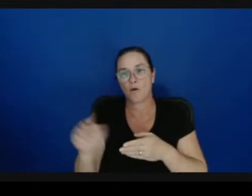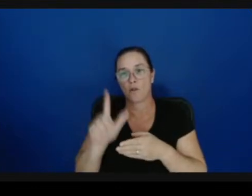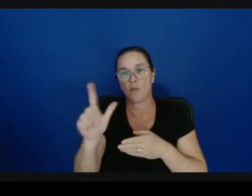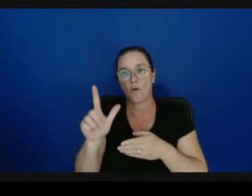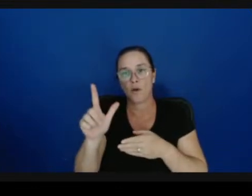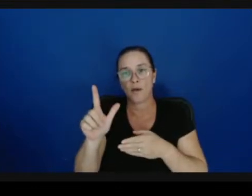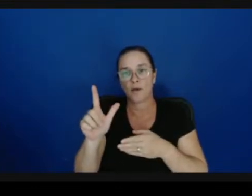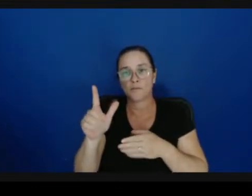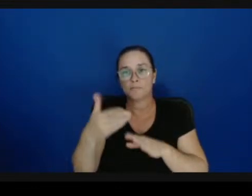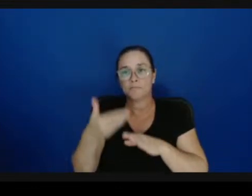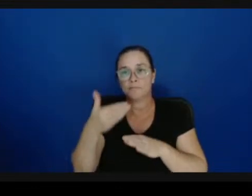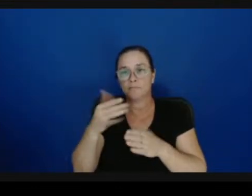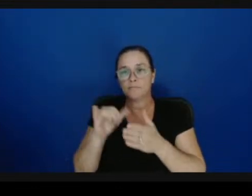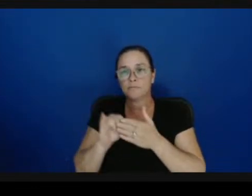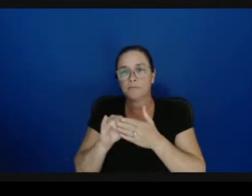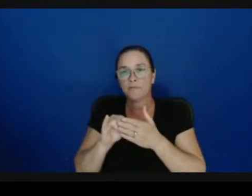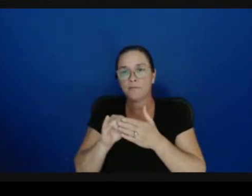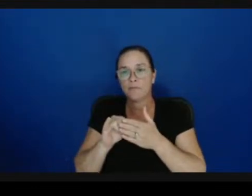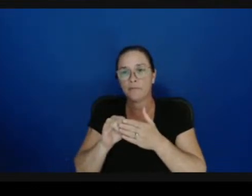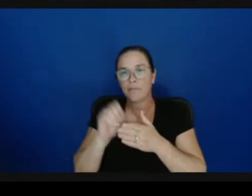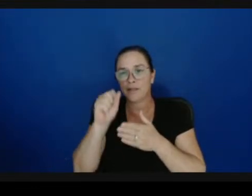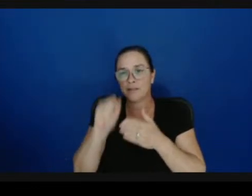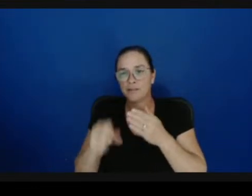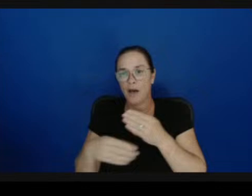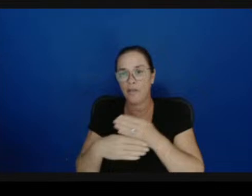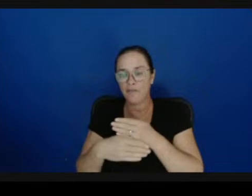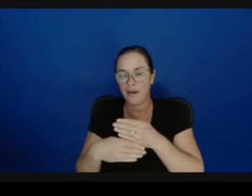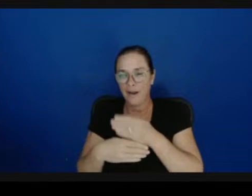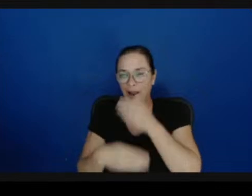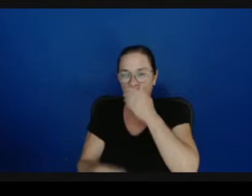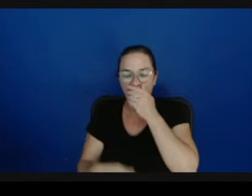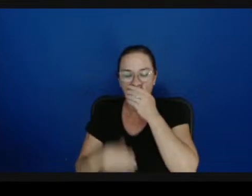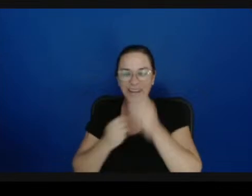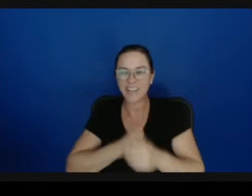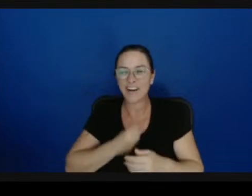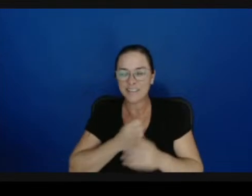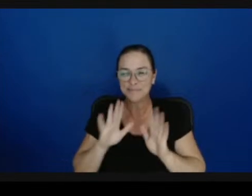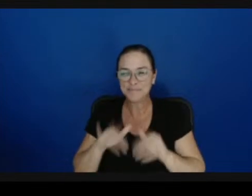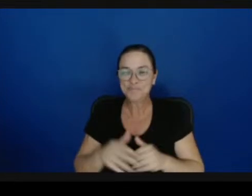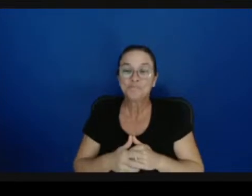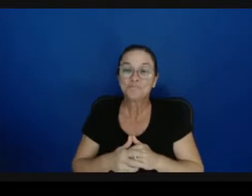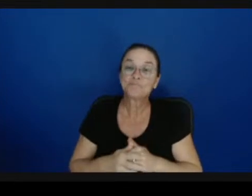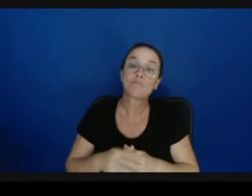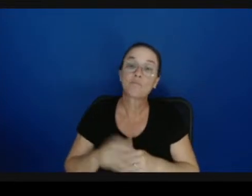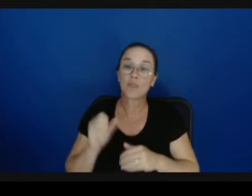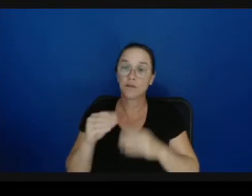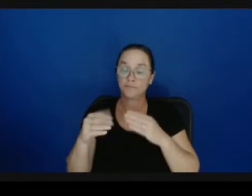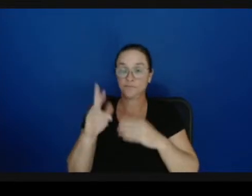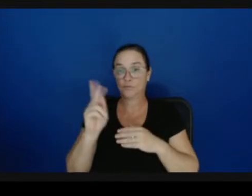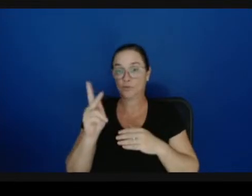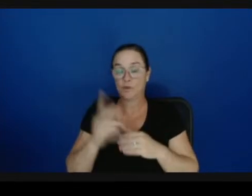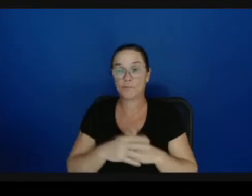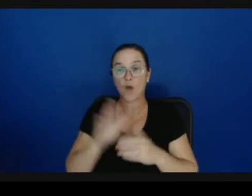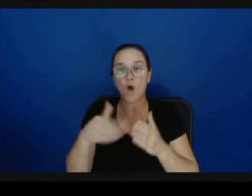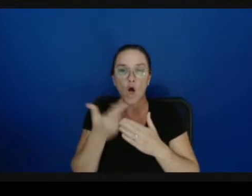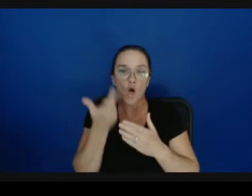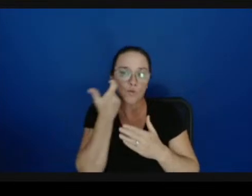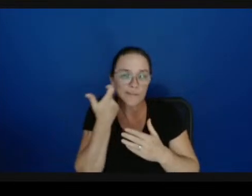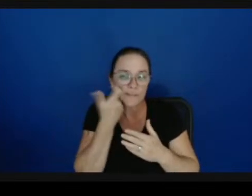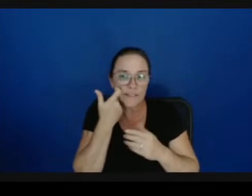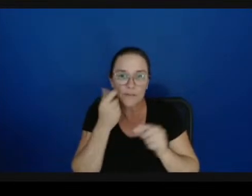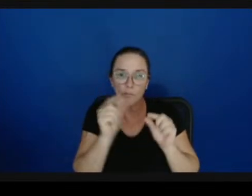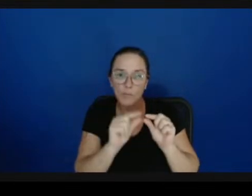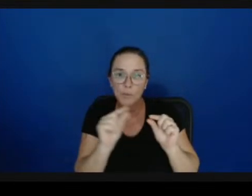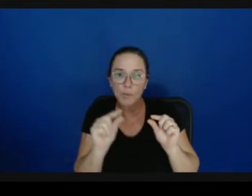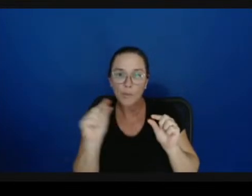to that was down on the south flank here of Kilauea. And in fact, all the ones recently, just in